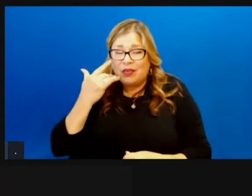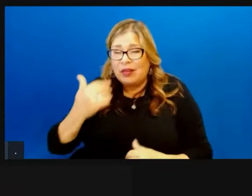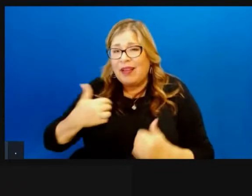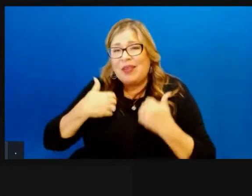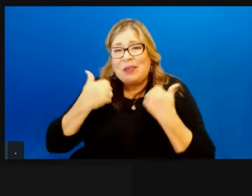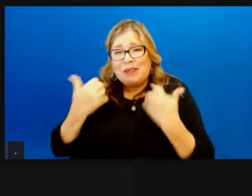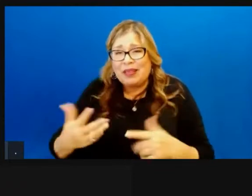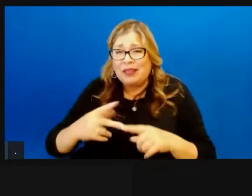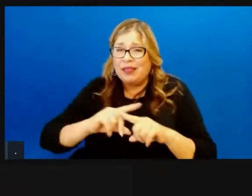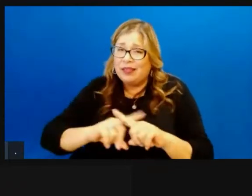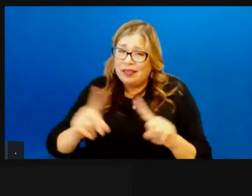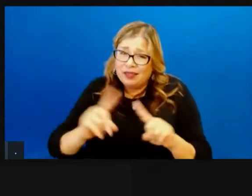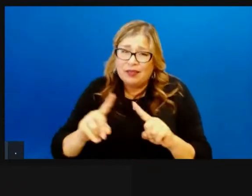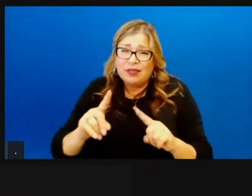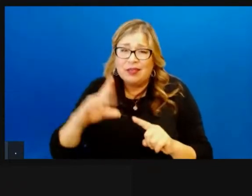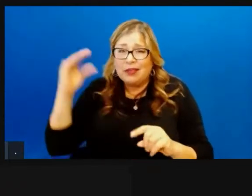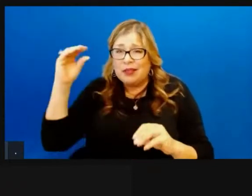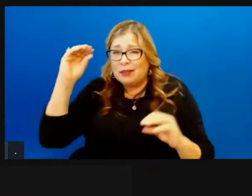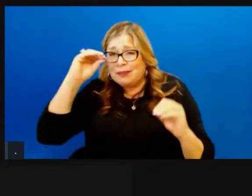that are